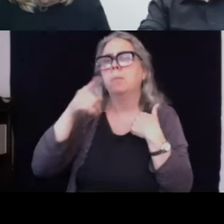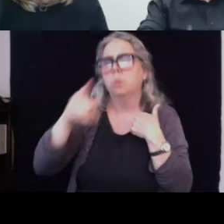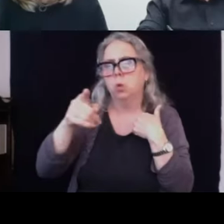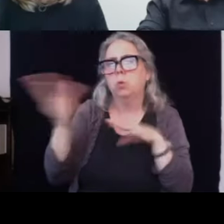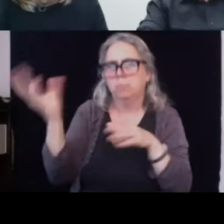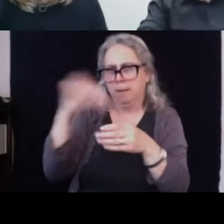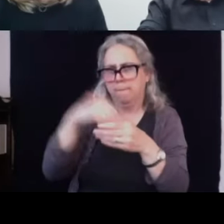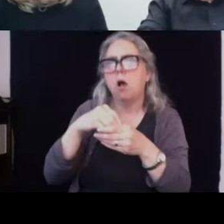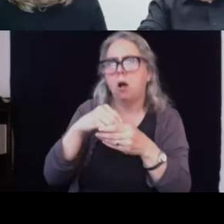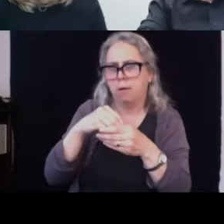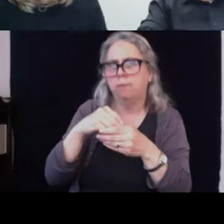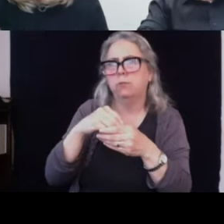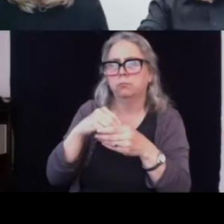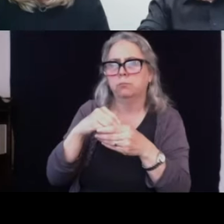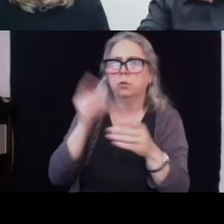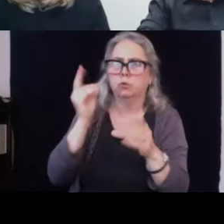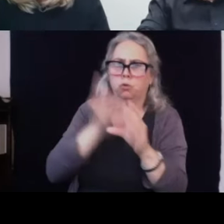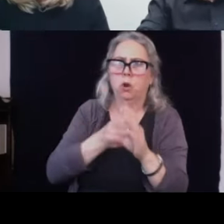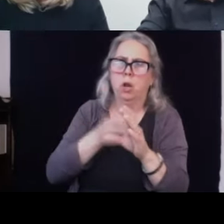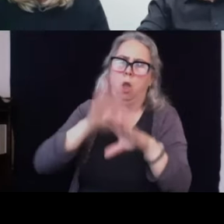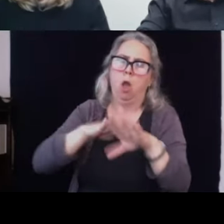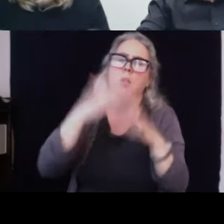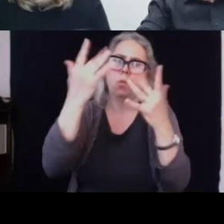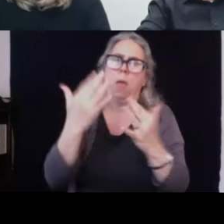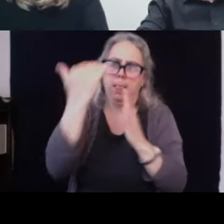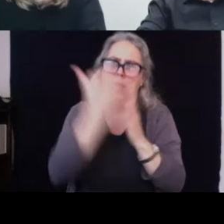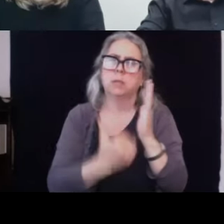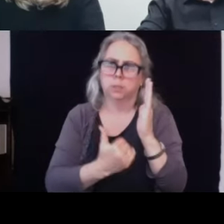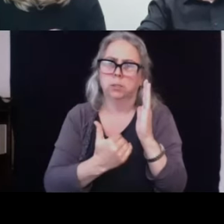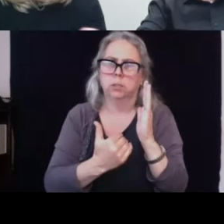into getting on to those wait lists.